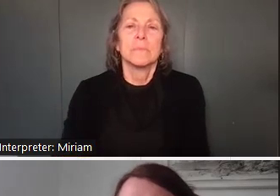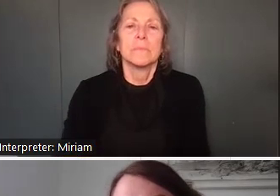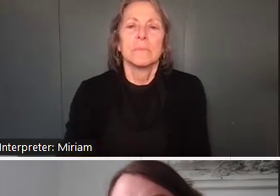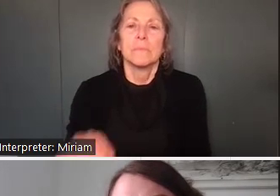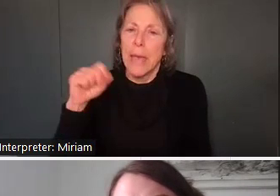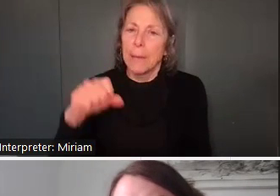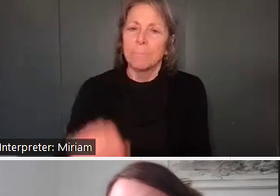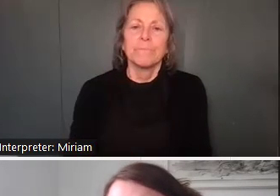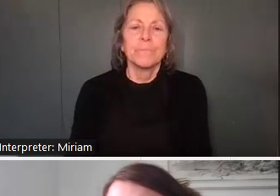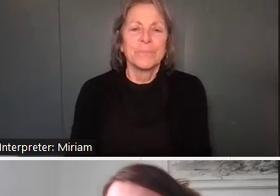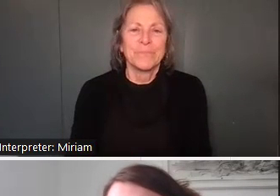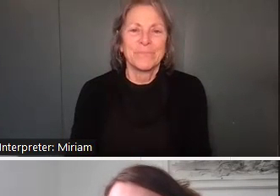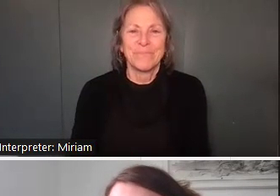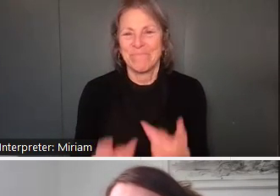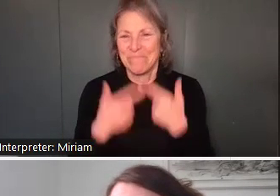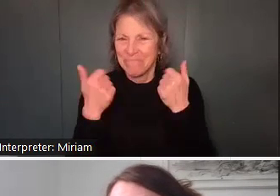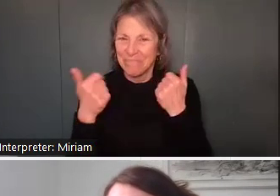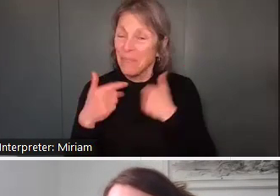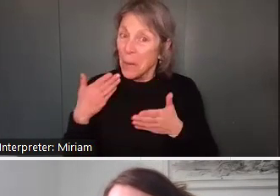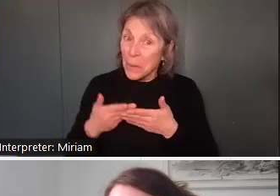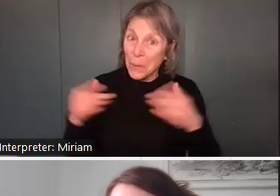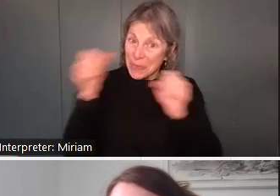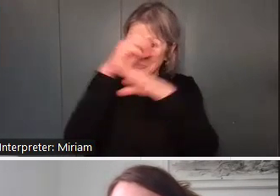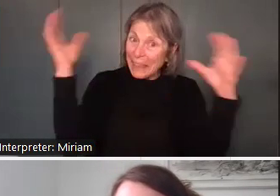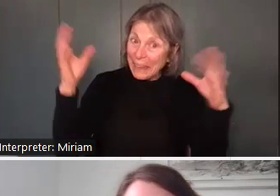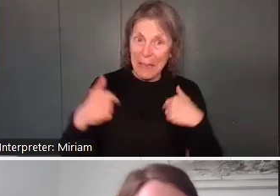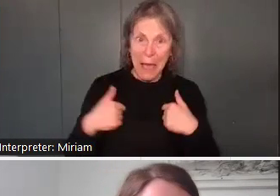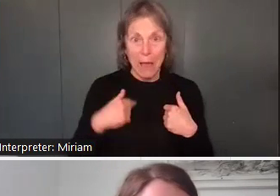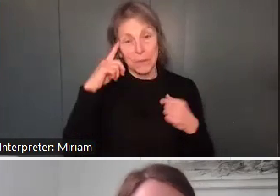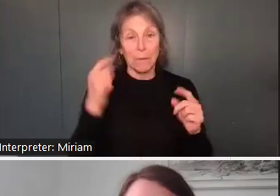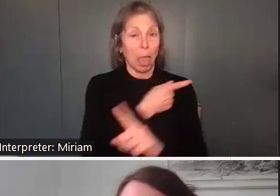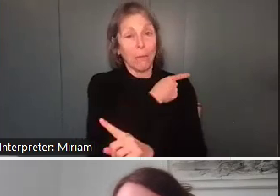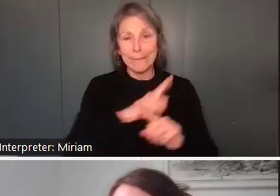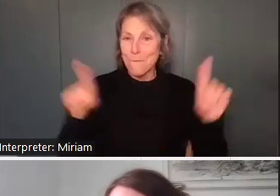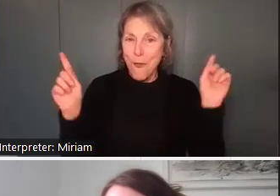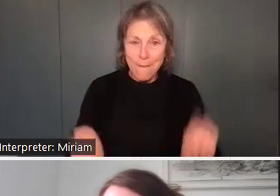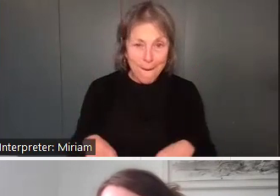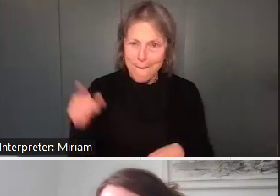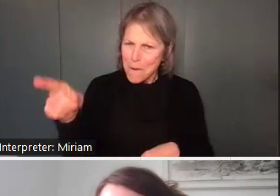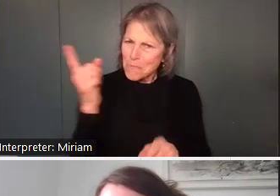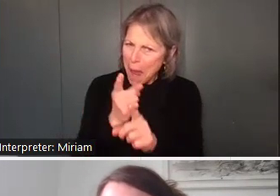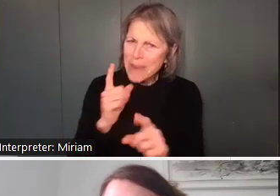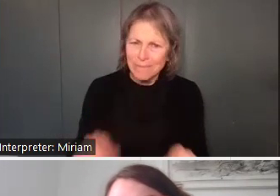Yeah. Good thinking. I was sort of thinking something totally different.